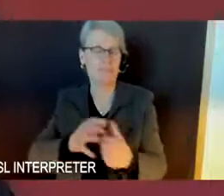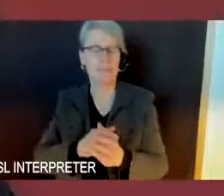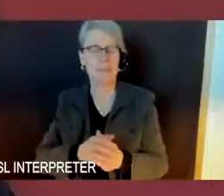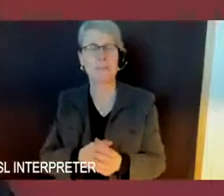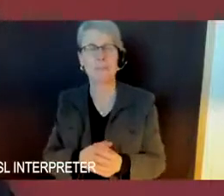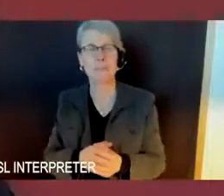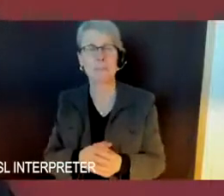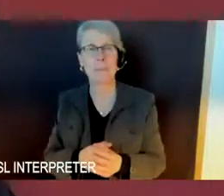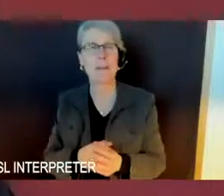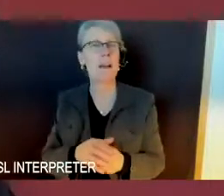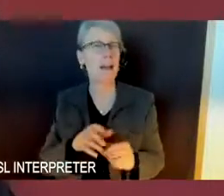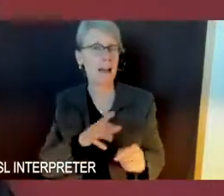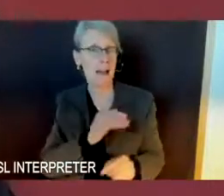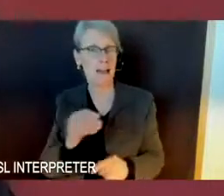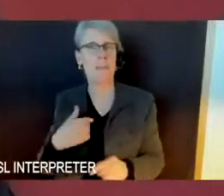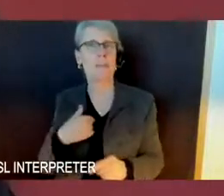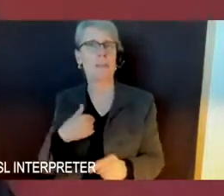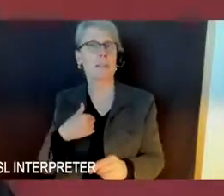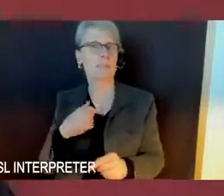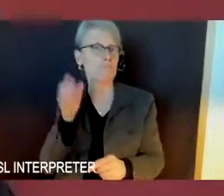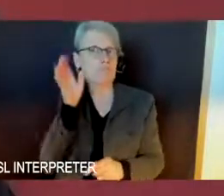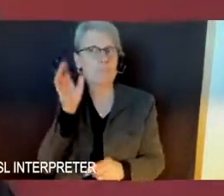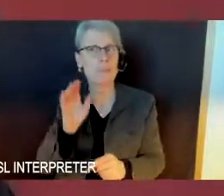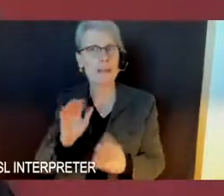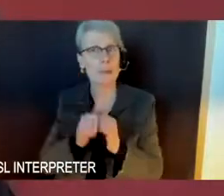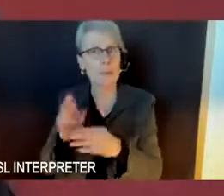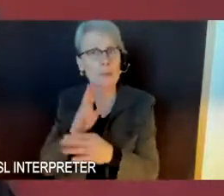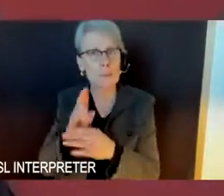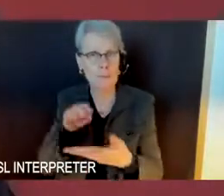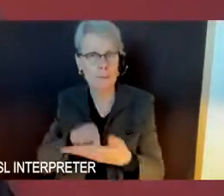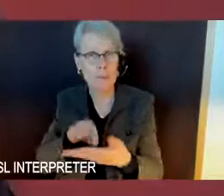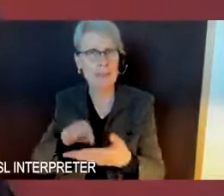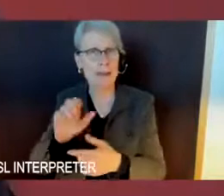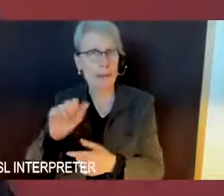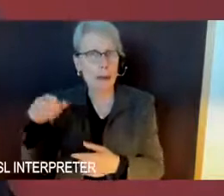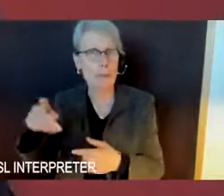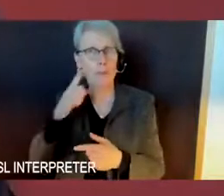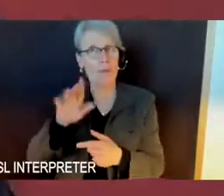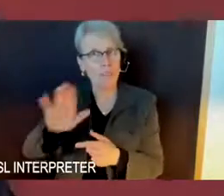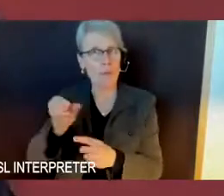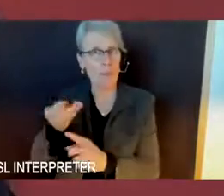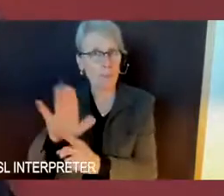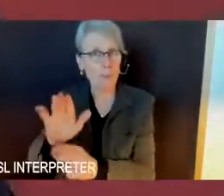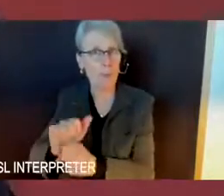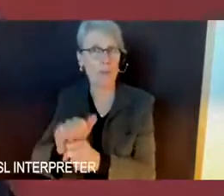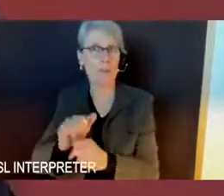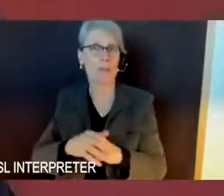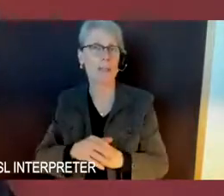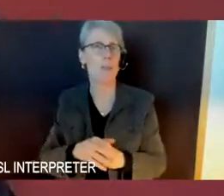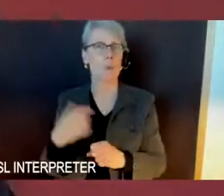most exciting things for me to do is to hear other people's stories of how they're using the platform to do their own